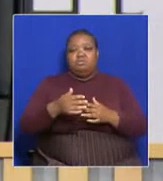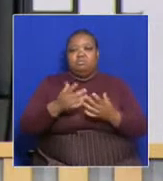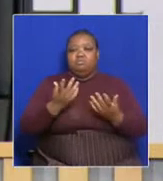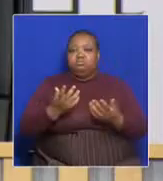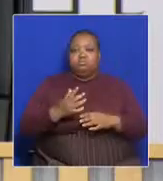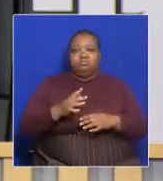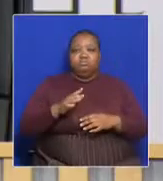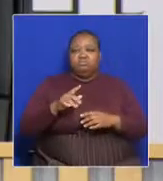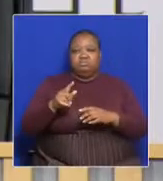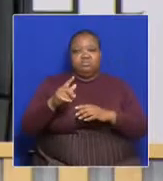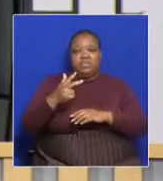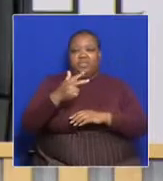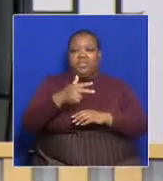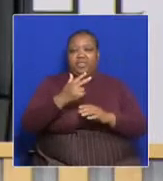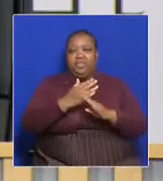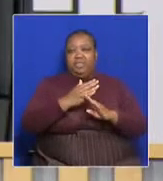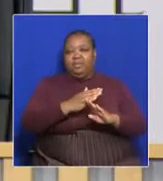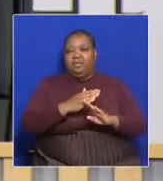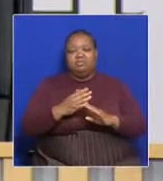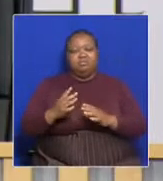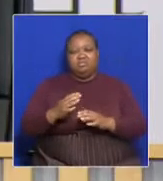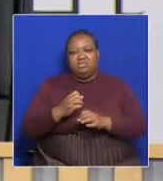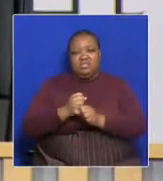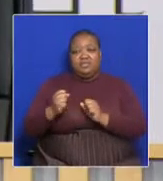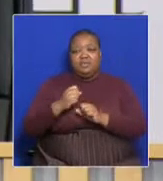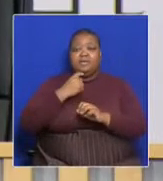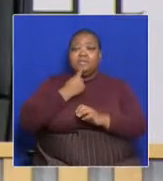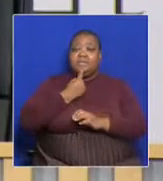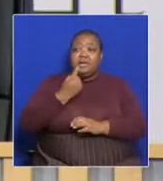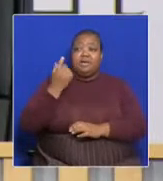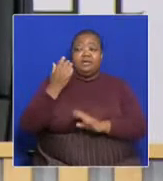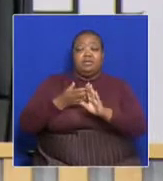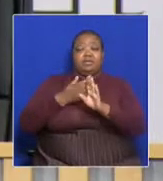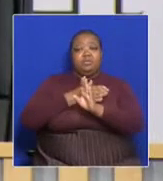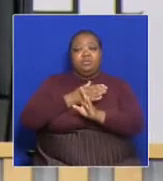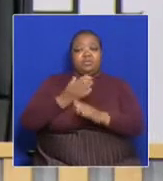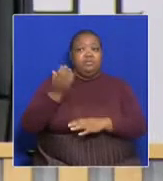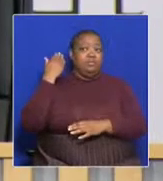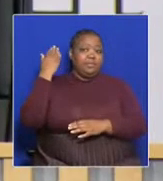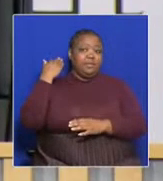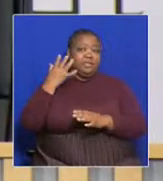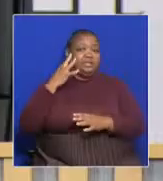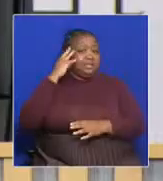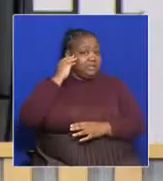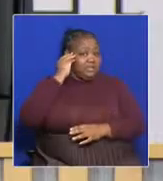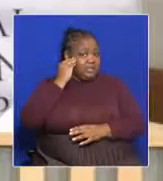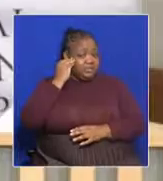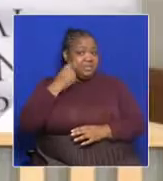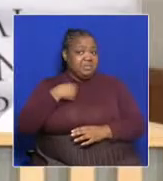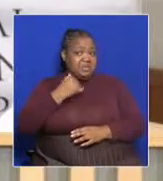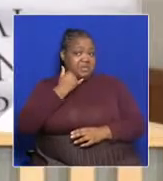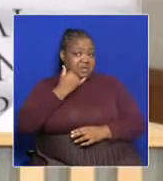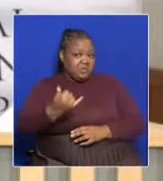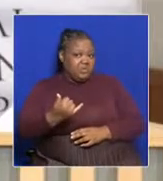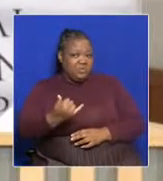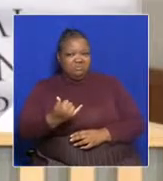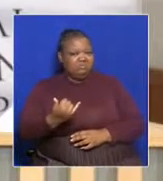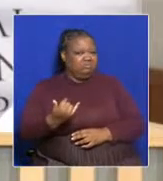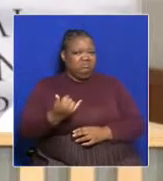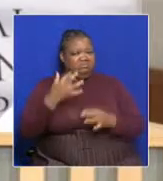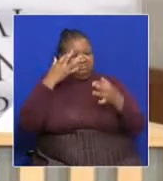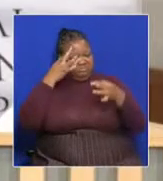but I think my past experience played a major role in me not calling them out. Can I just ask a